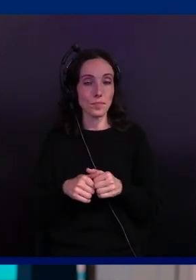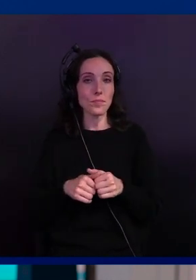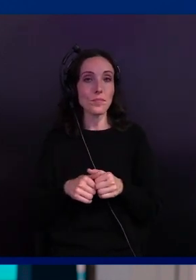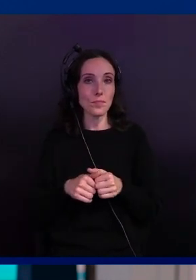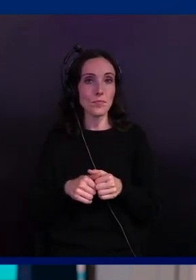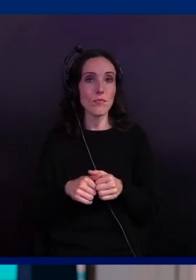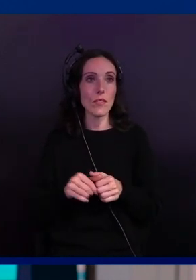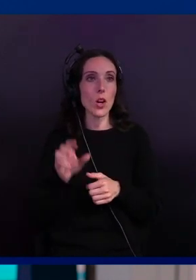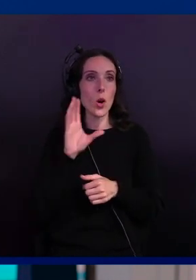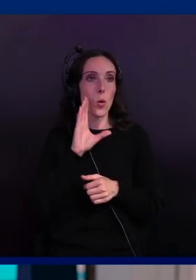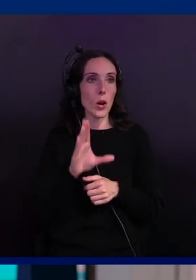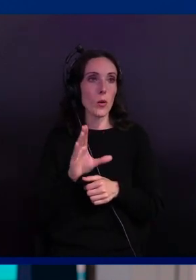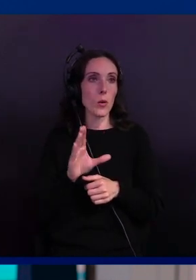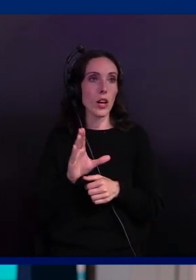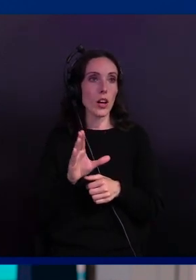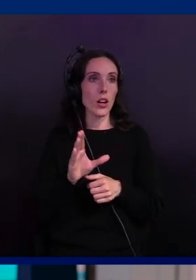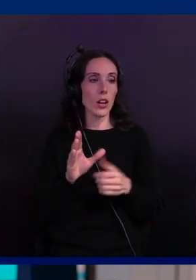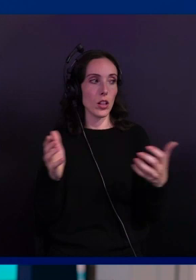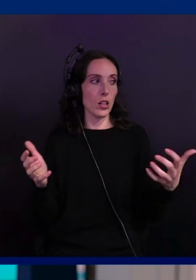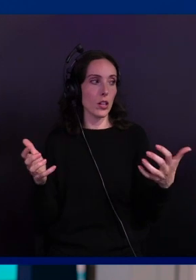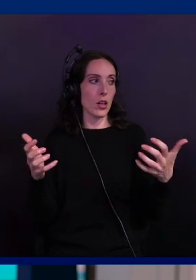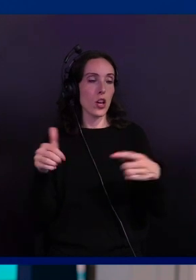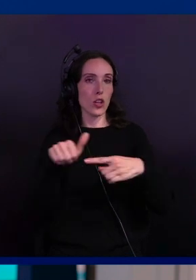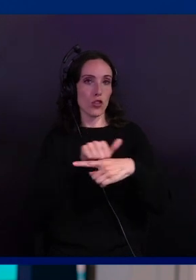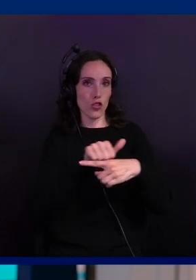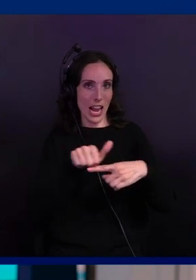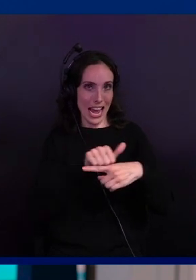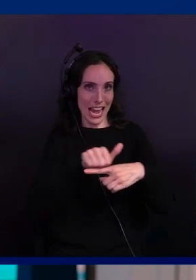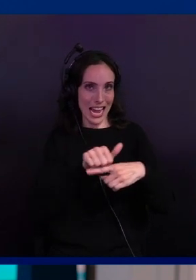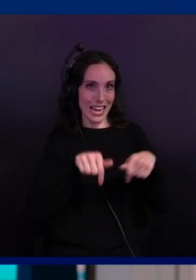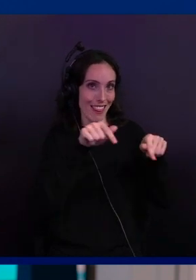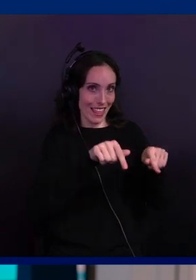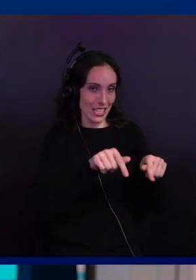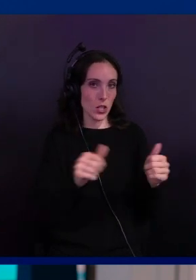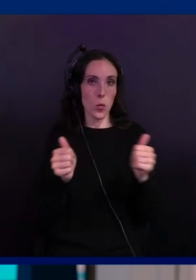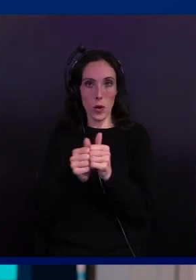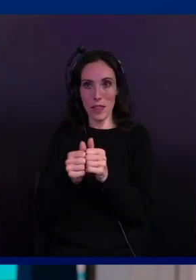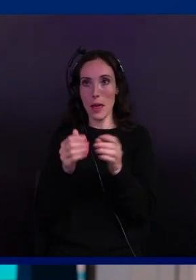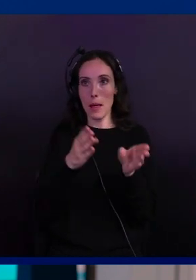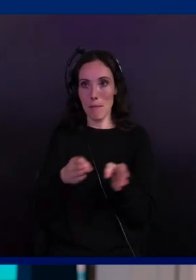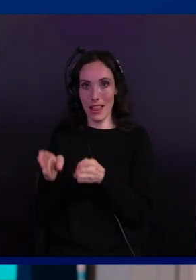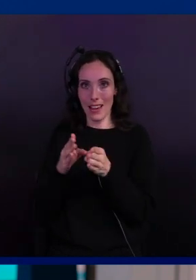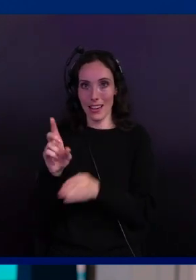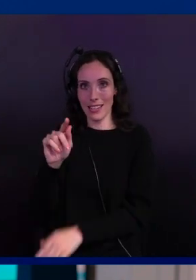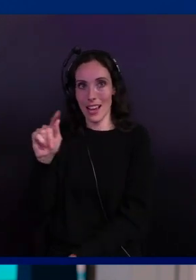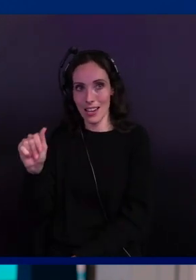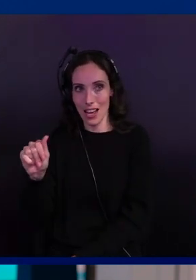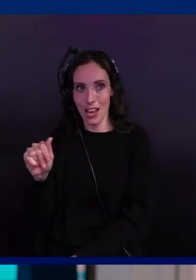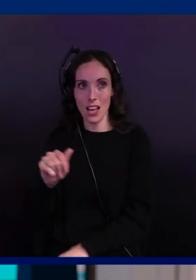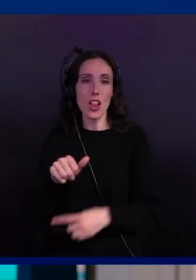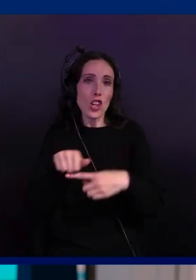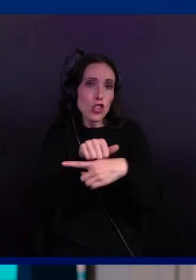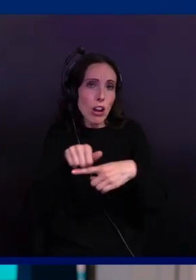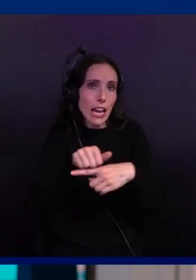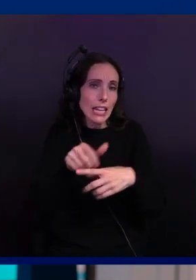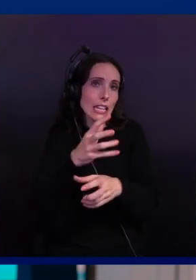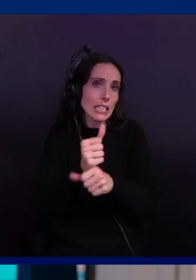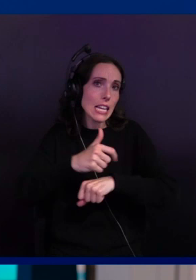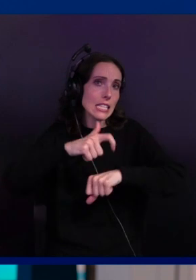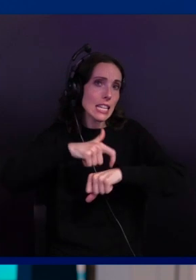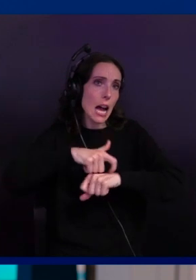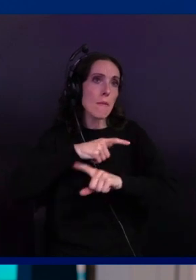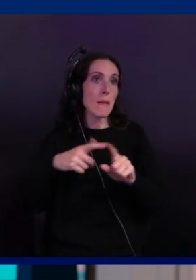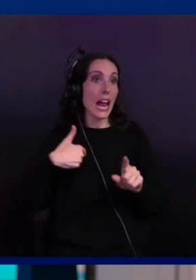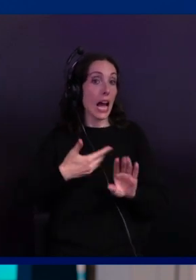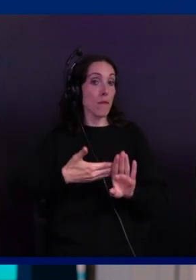train this model with the training data. Okay. The model training will take some time, but I pre-trained the model.